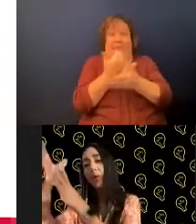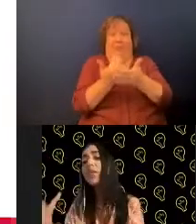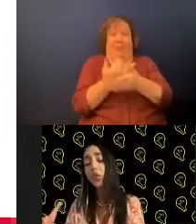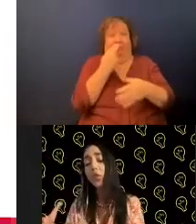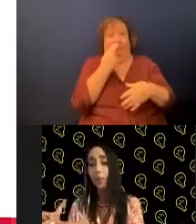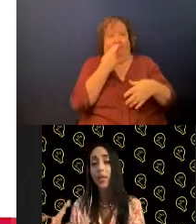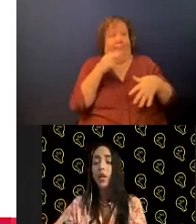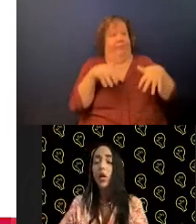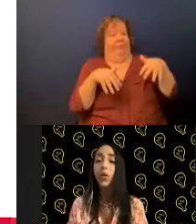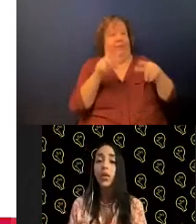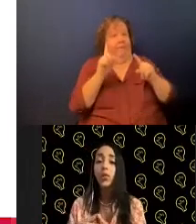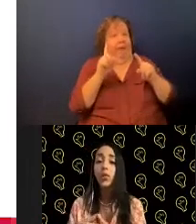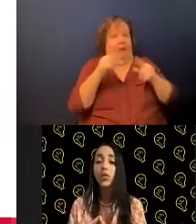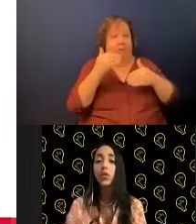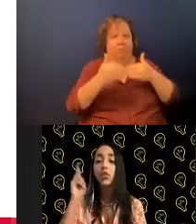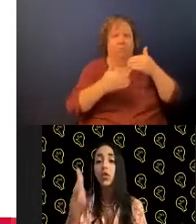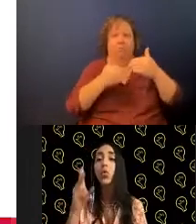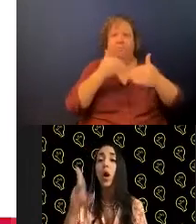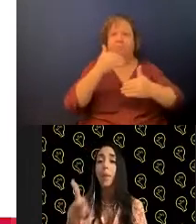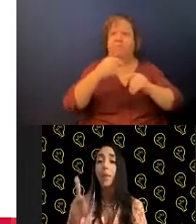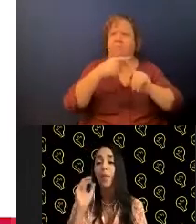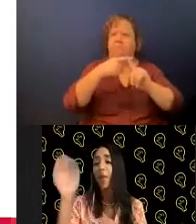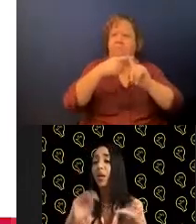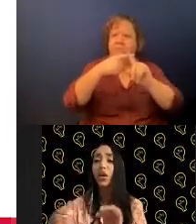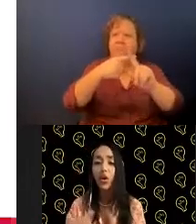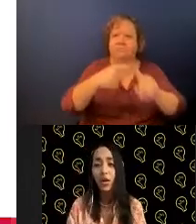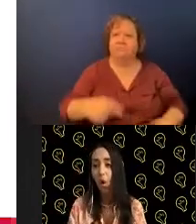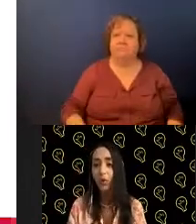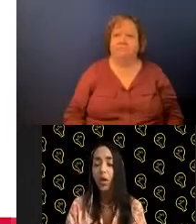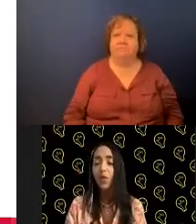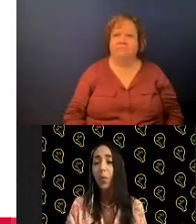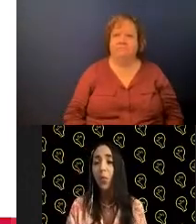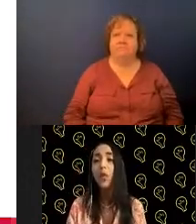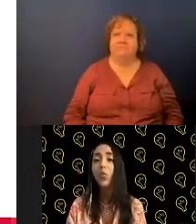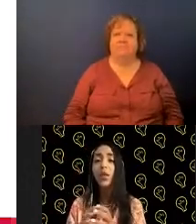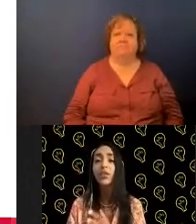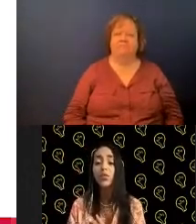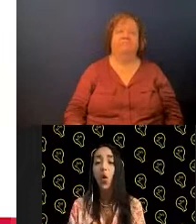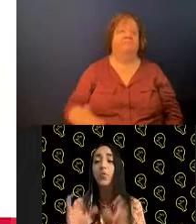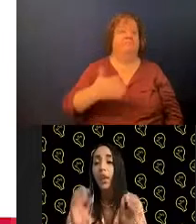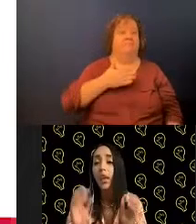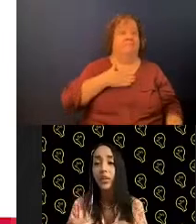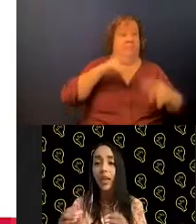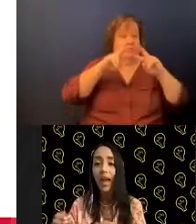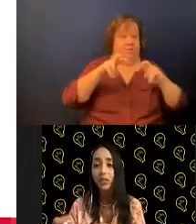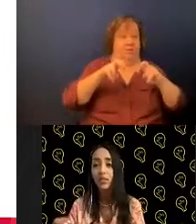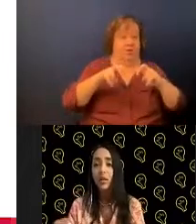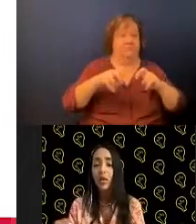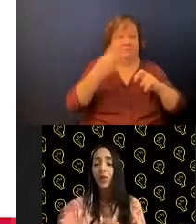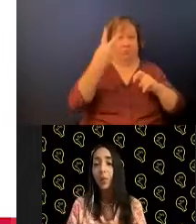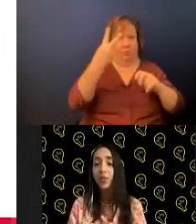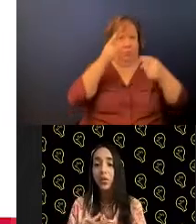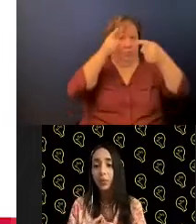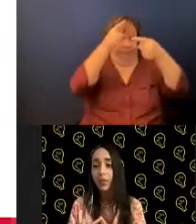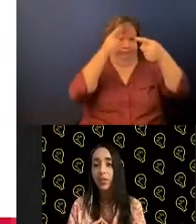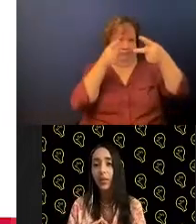our research purposes, we took 2 main learning goals. Number 1, we needed to know the internet access of